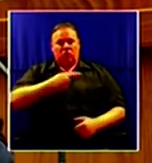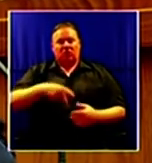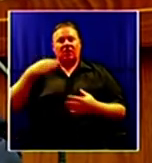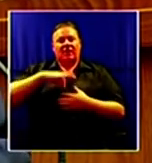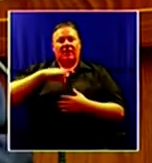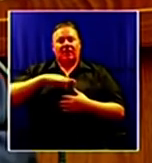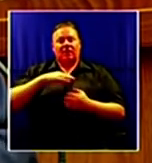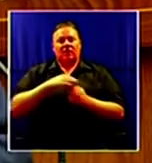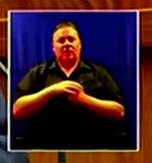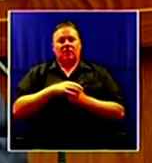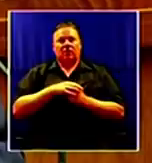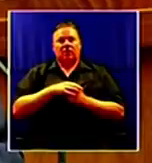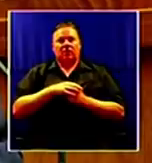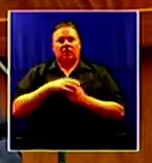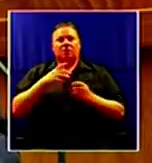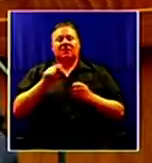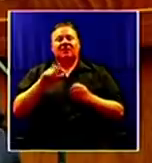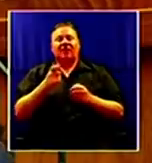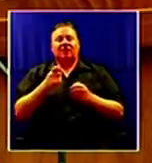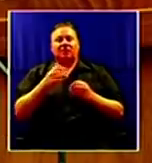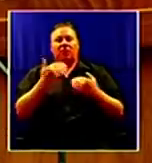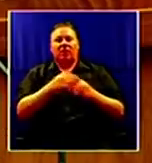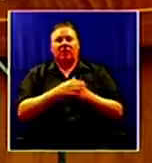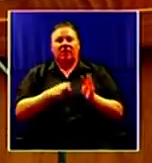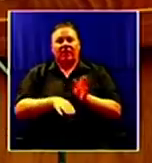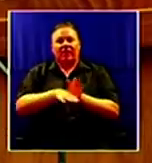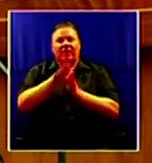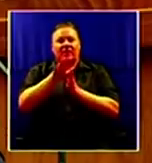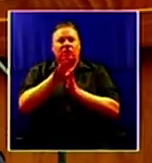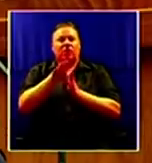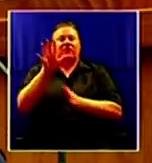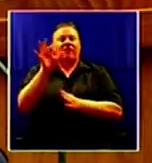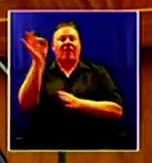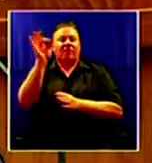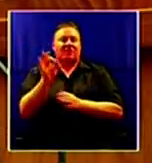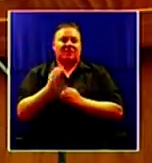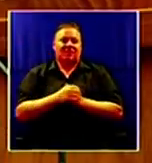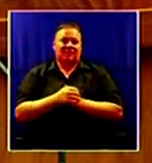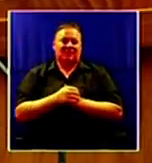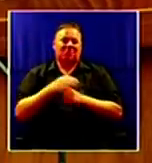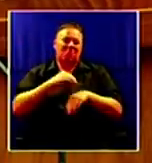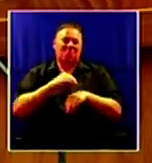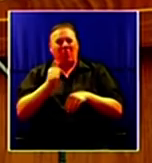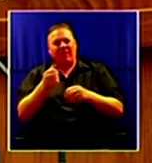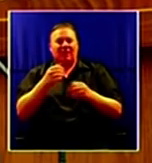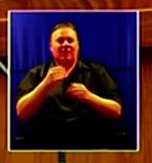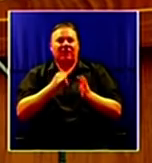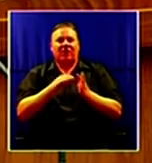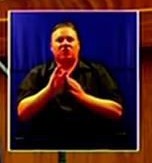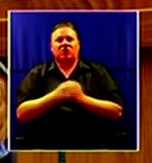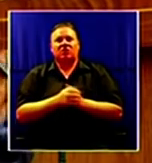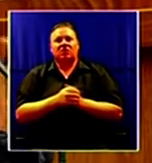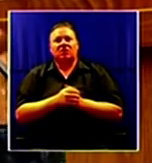will be increased by 5%, which is more than inflation general, Groenewald. This